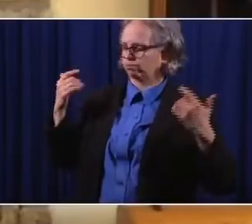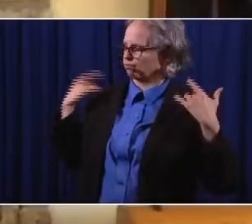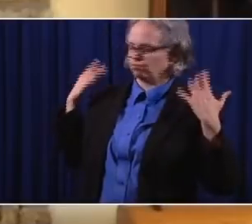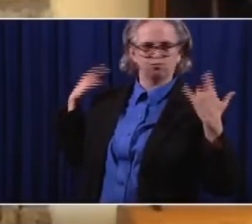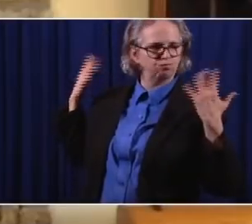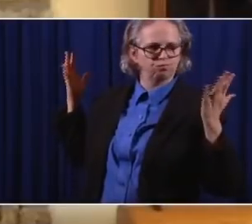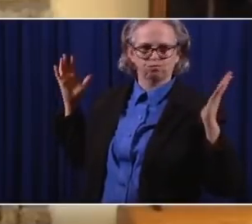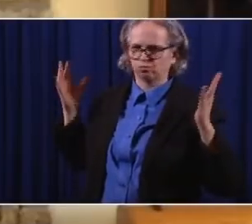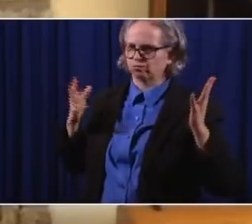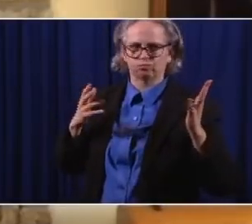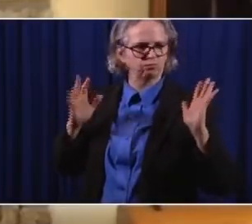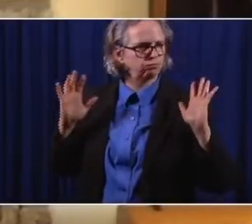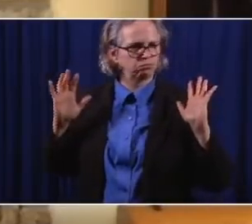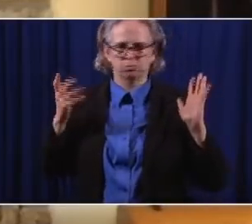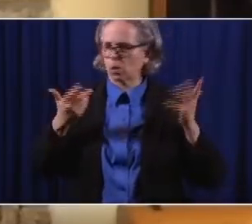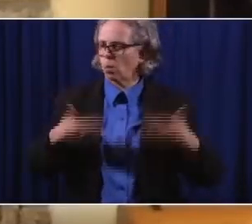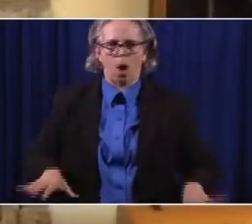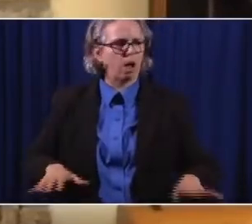tickets. So,